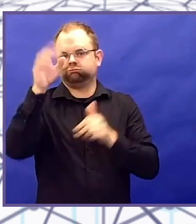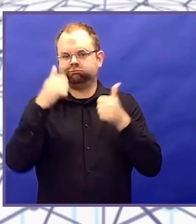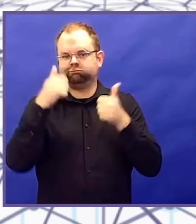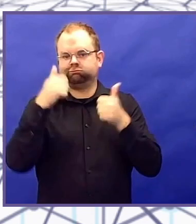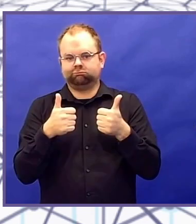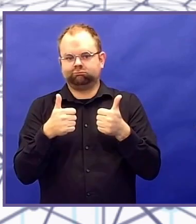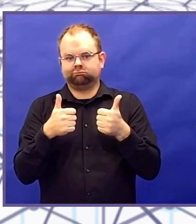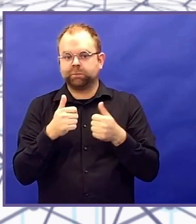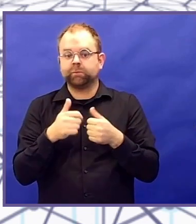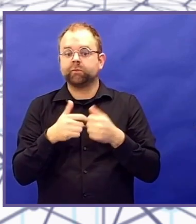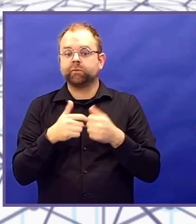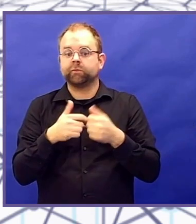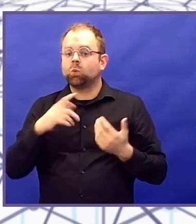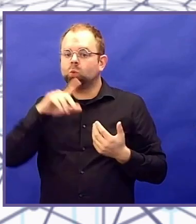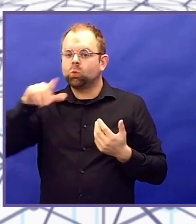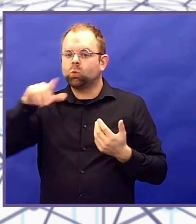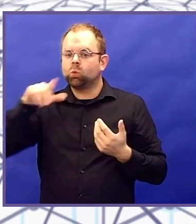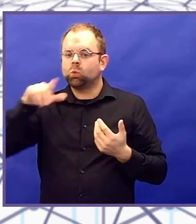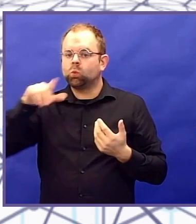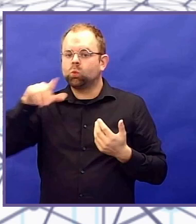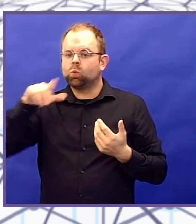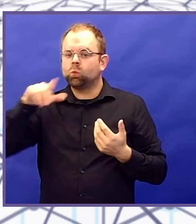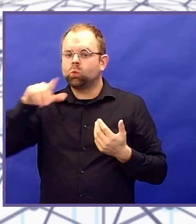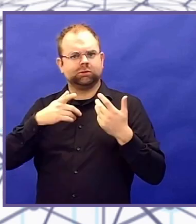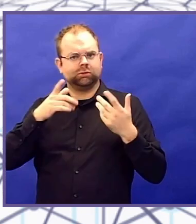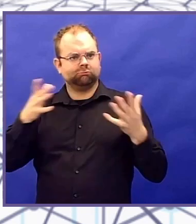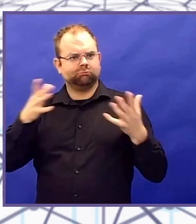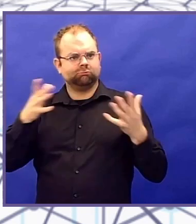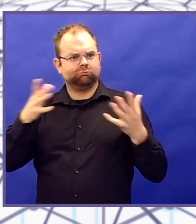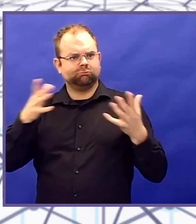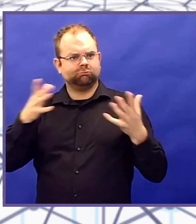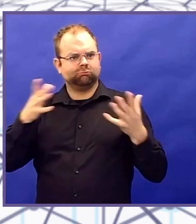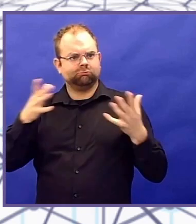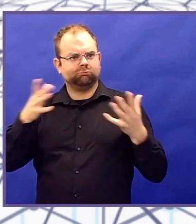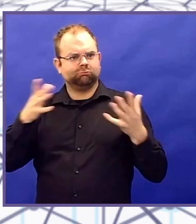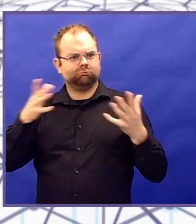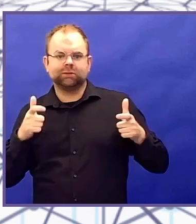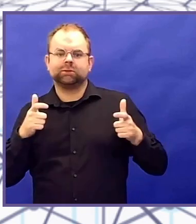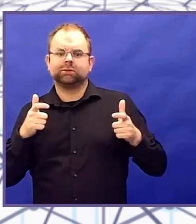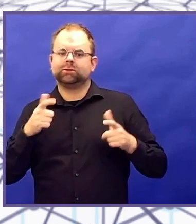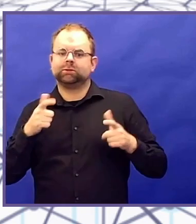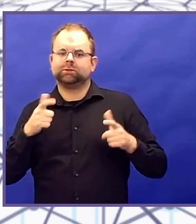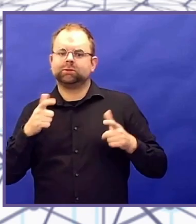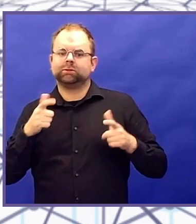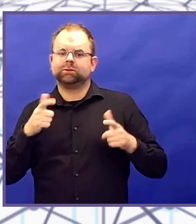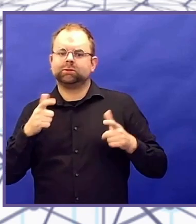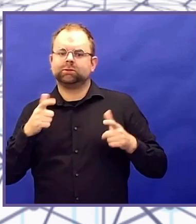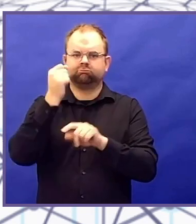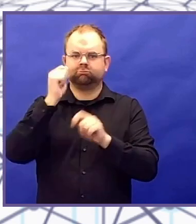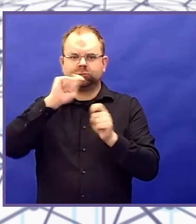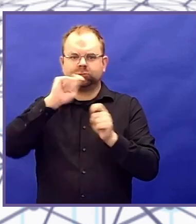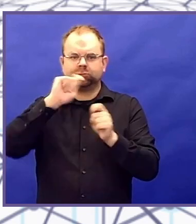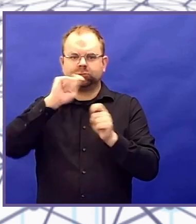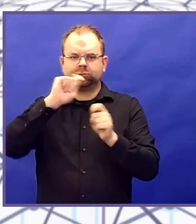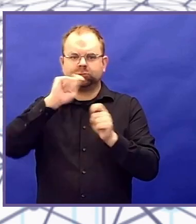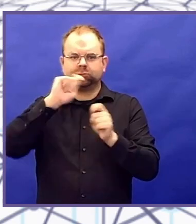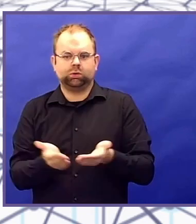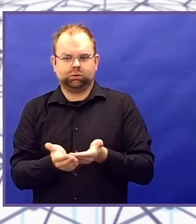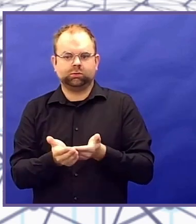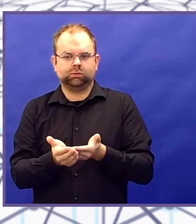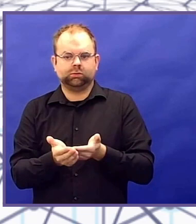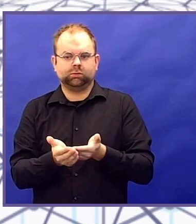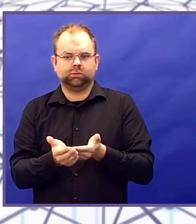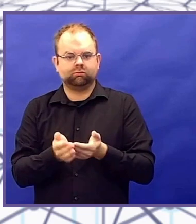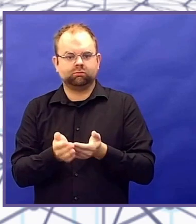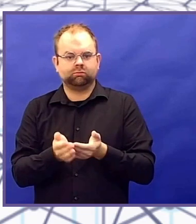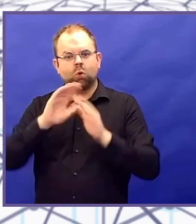that's your goal, you're going to have to implement a really efficient system to listen and have actual conversations with your customers